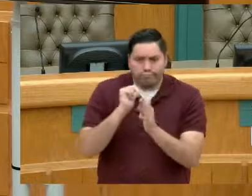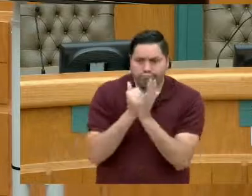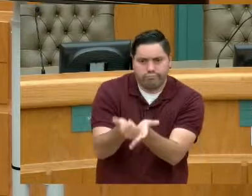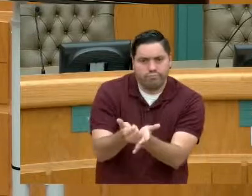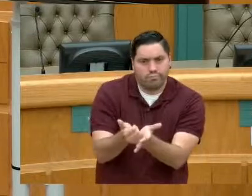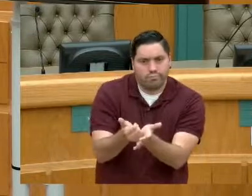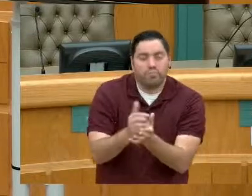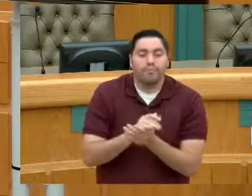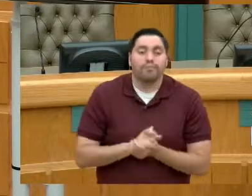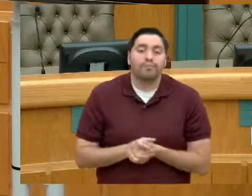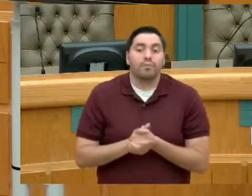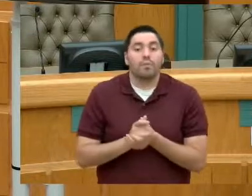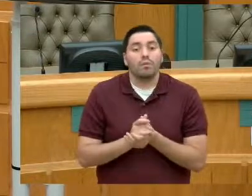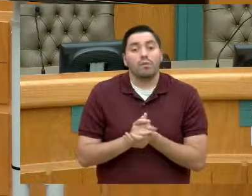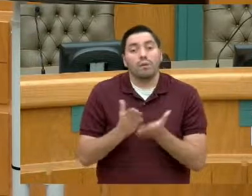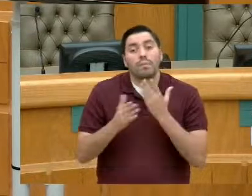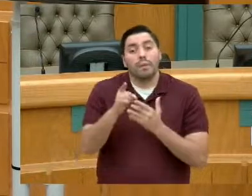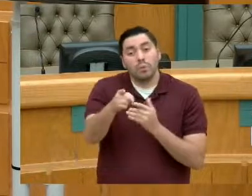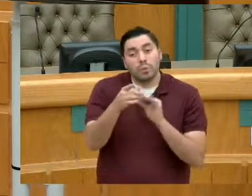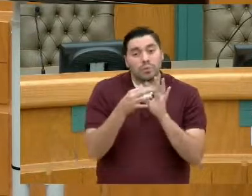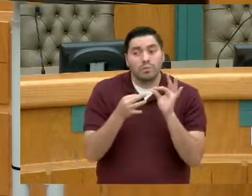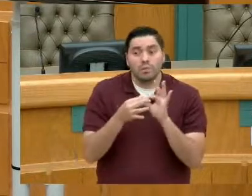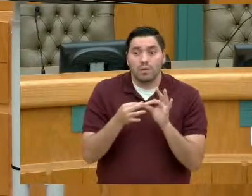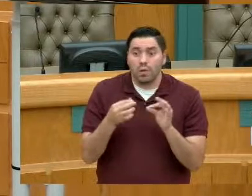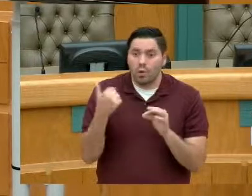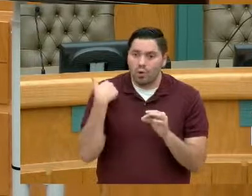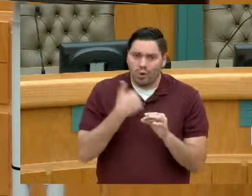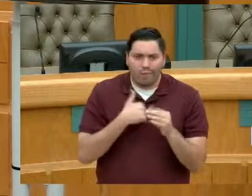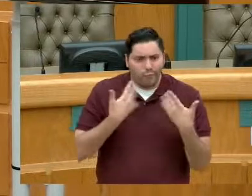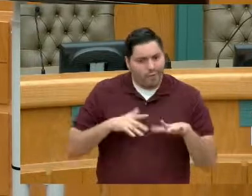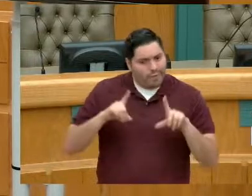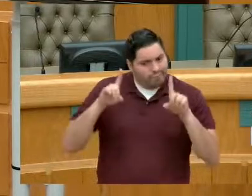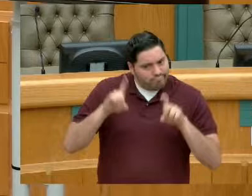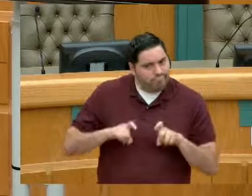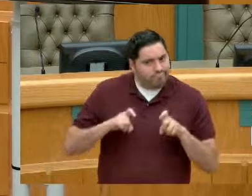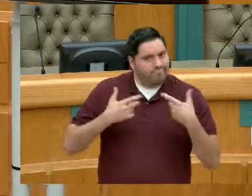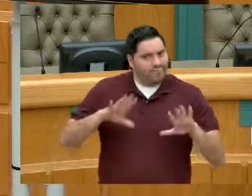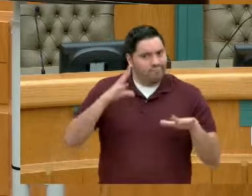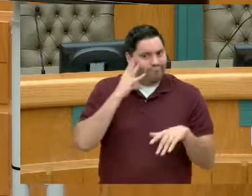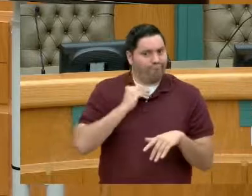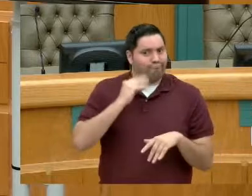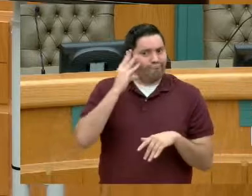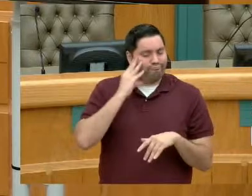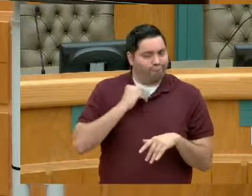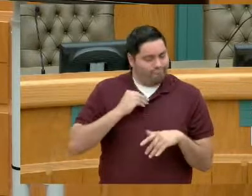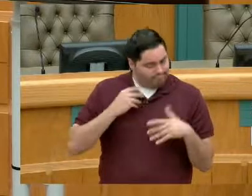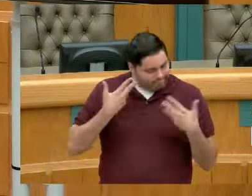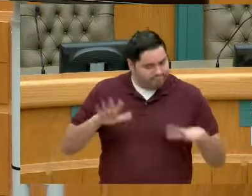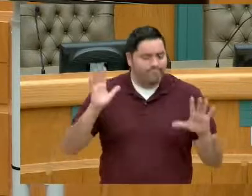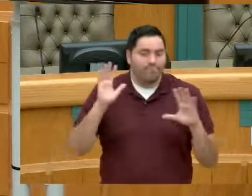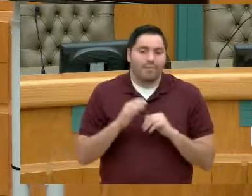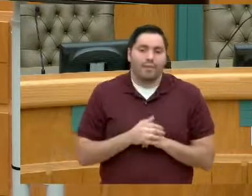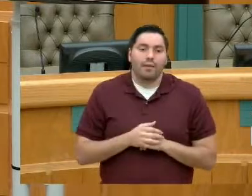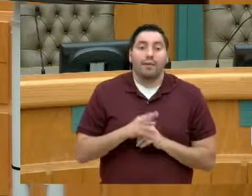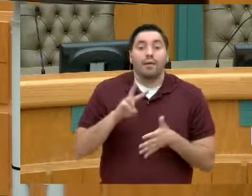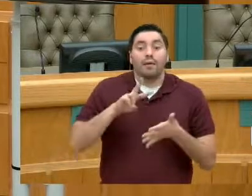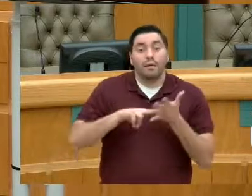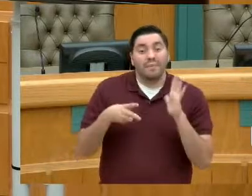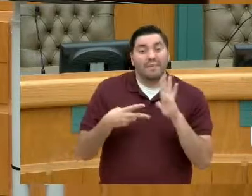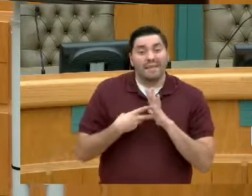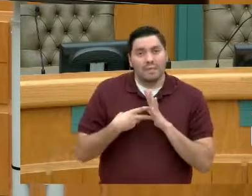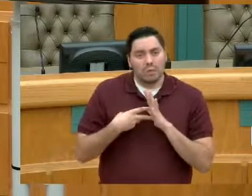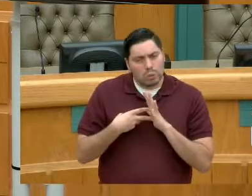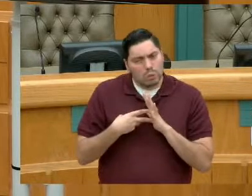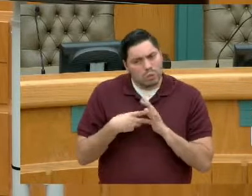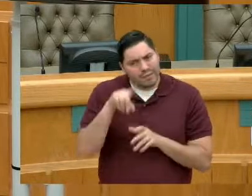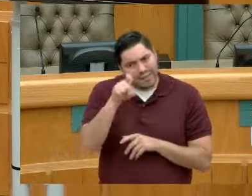You might say that we are completely battle-tested here in the coastal bend, and although it gives me no comfort to have